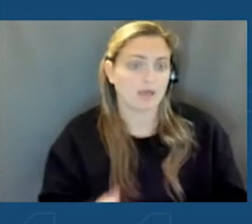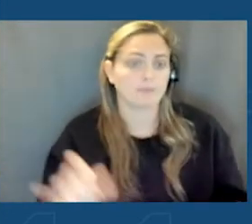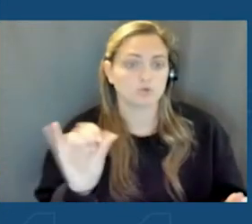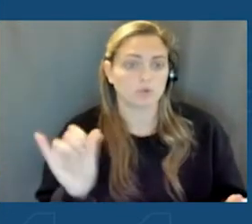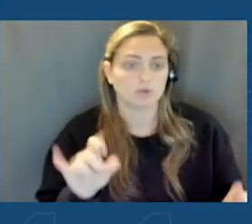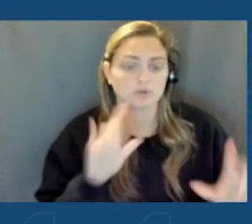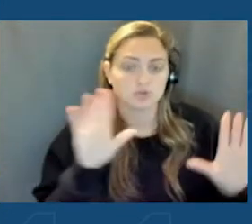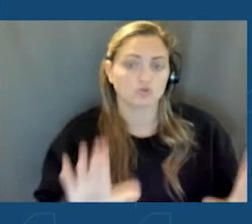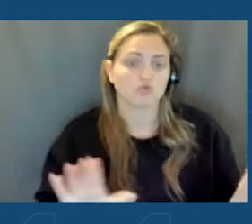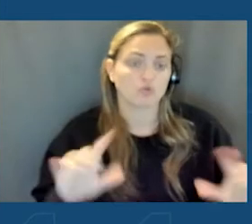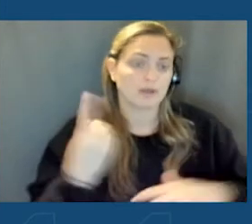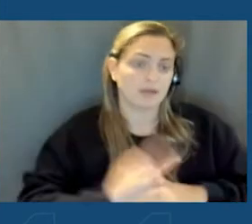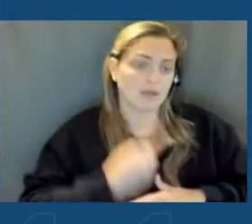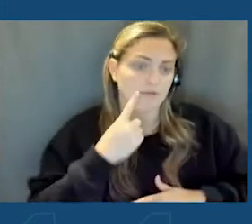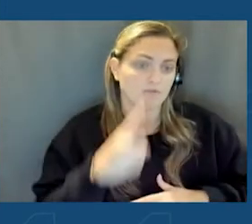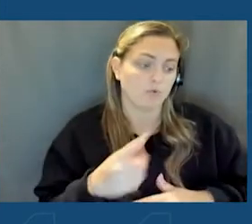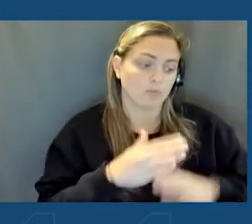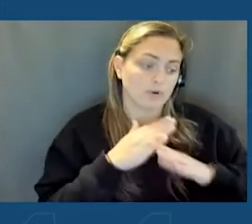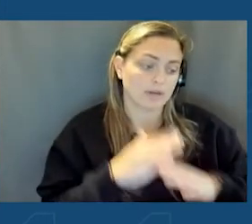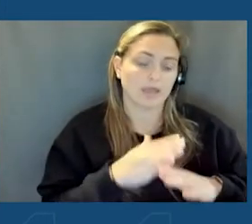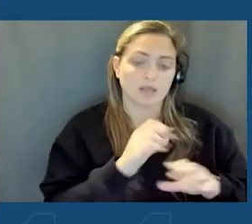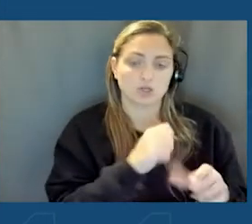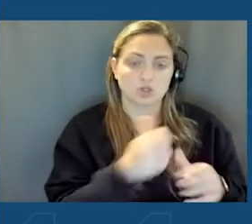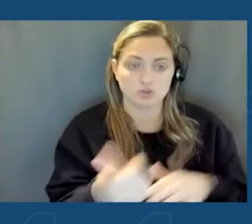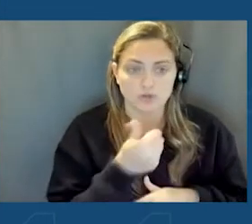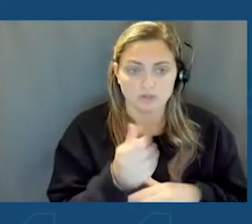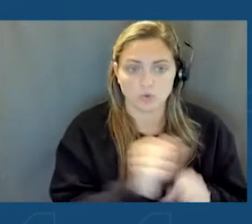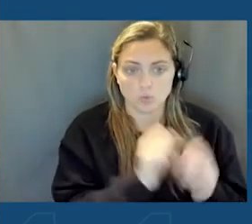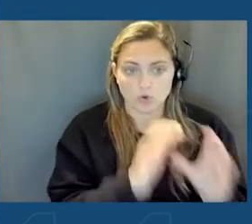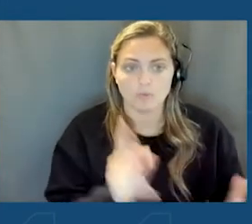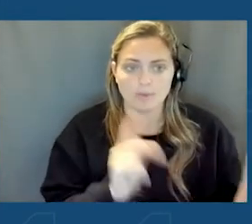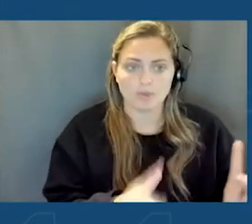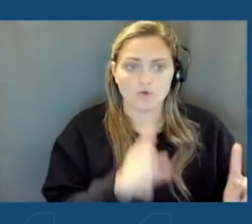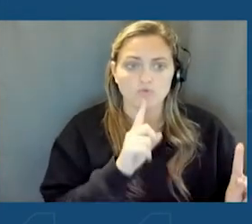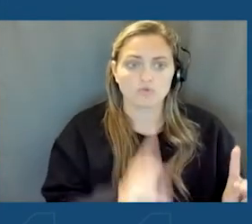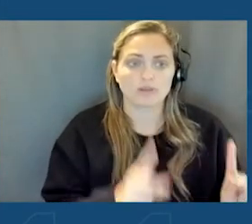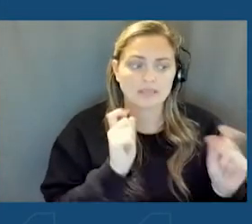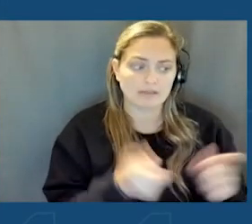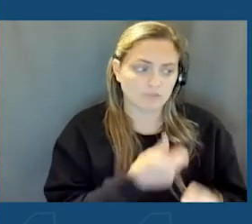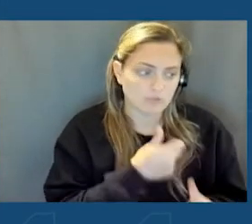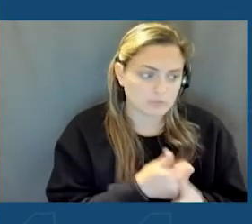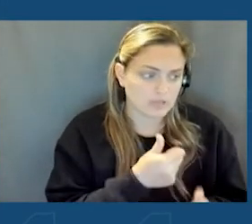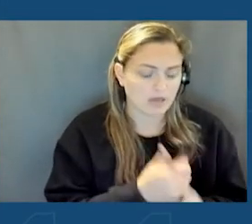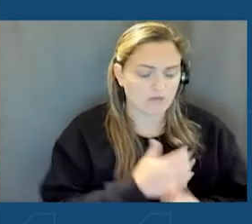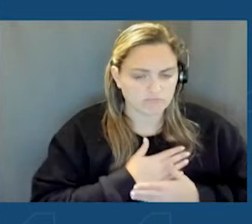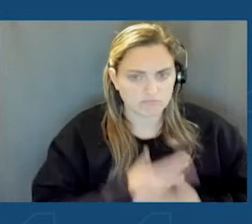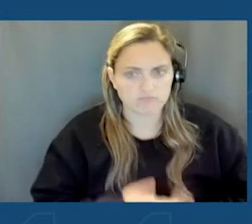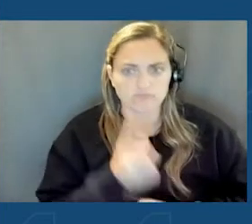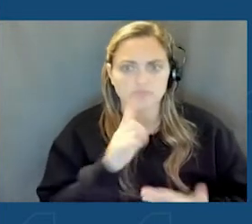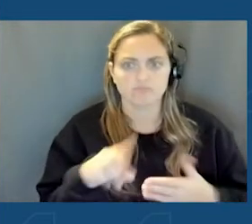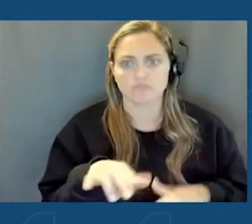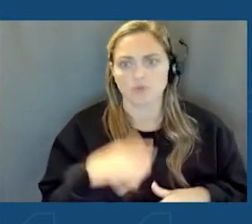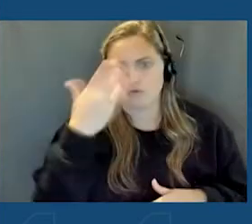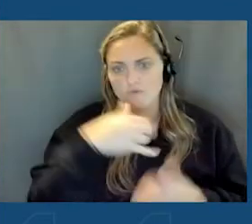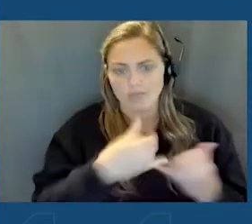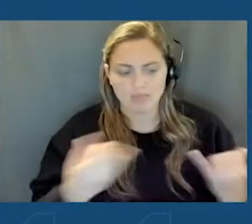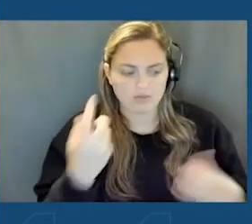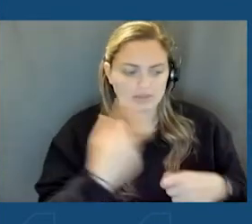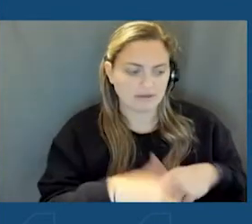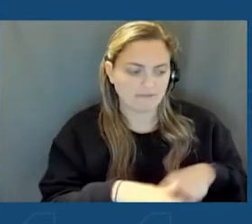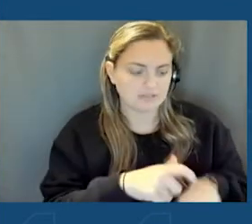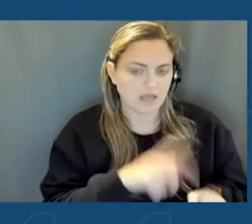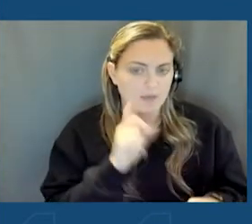day to protect transit workers, the people that have really given themselves and were on the front lines during the toughest time in our city's